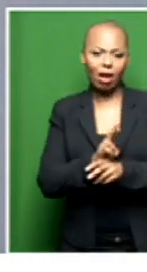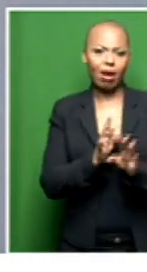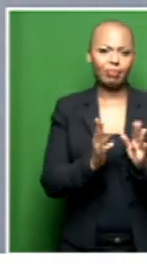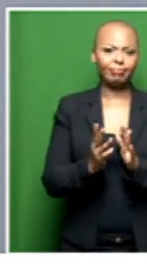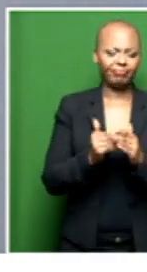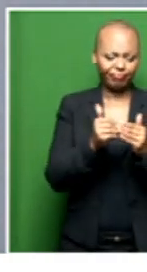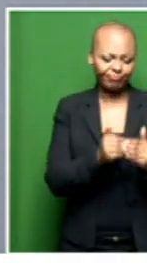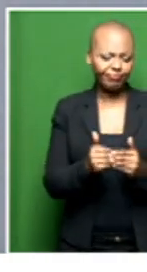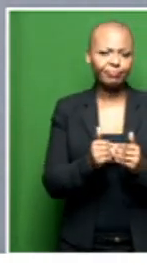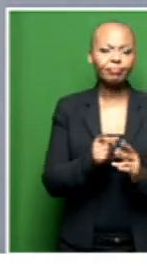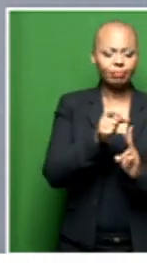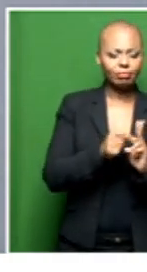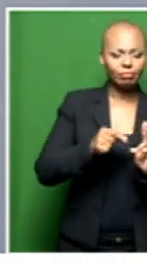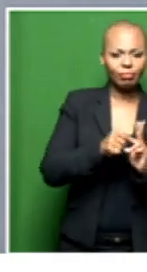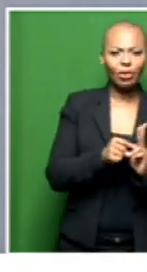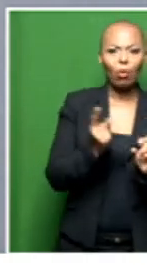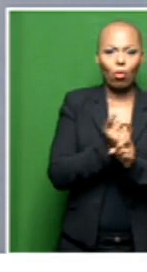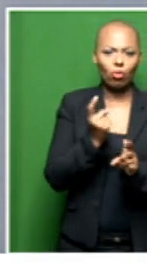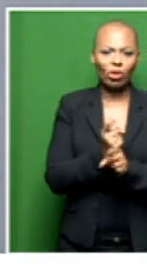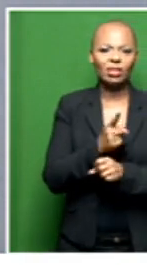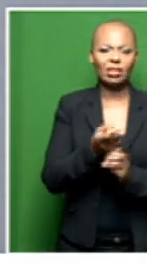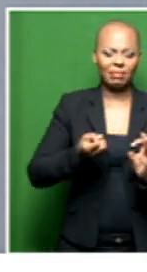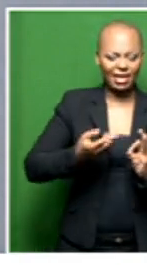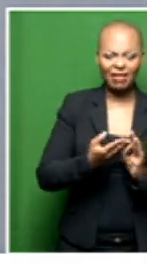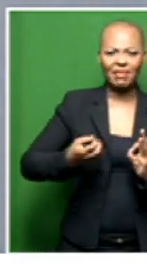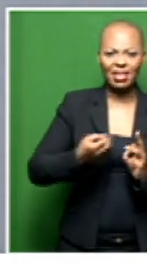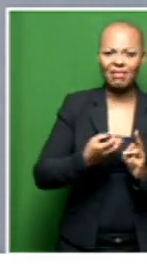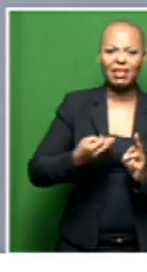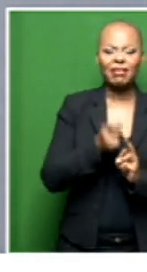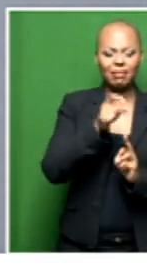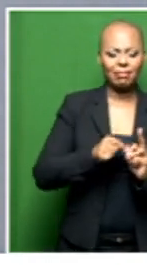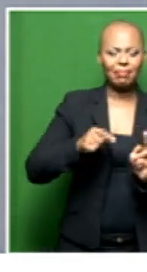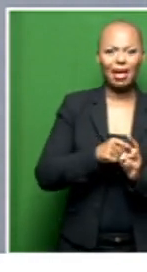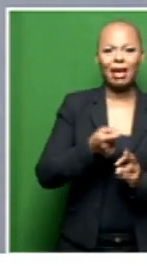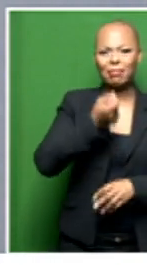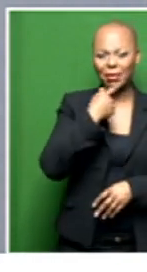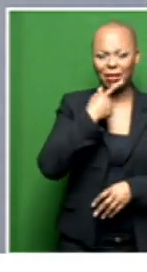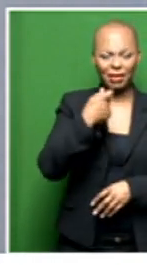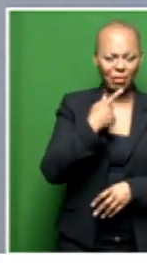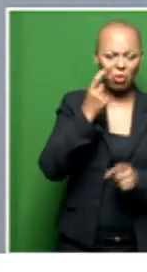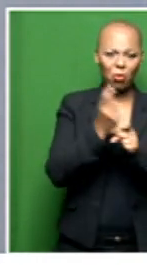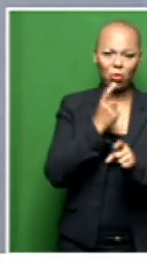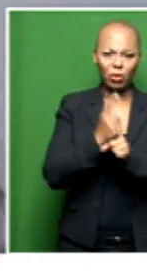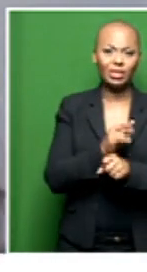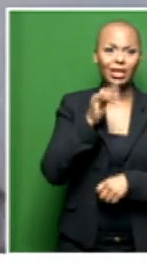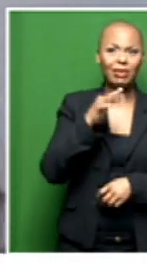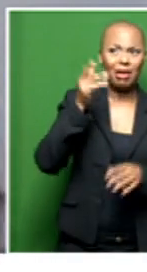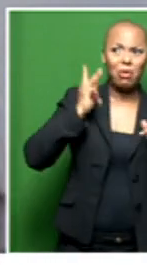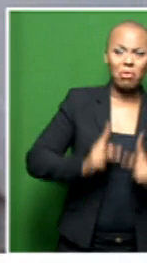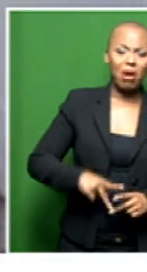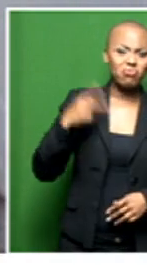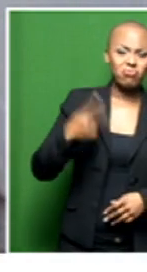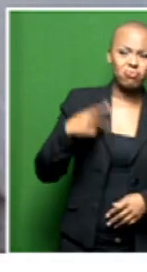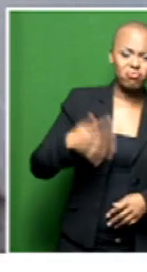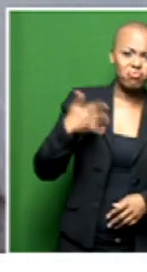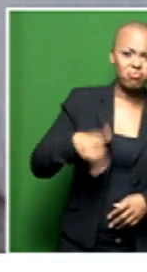the kind of like slippery slope into addiction, specifically pharmaceutical addiction. Mm-hmm. One of the central